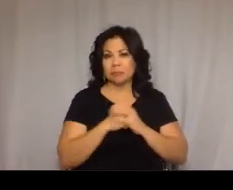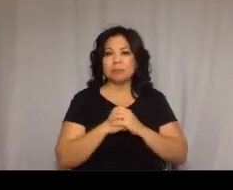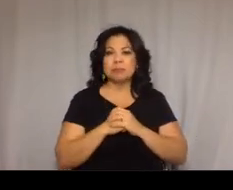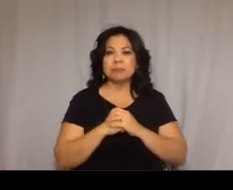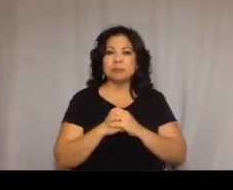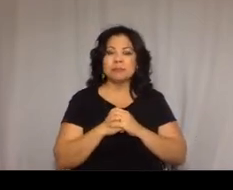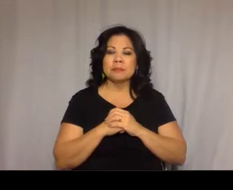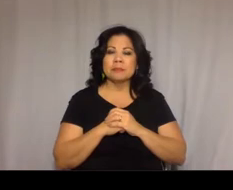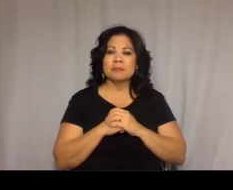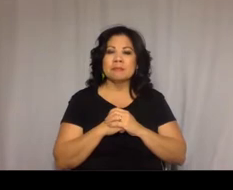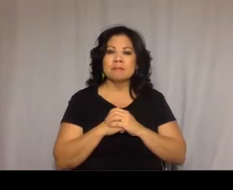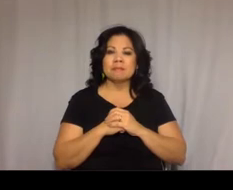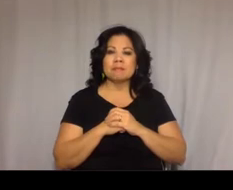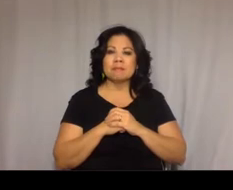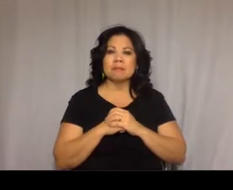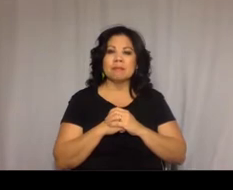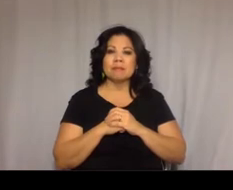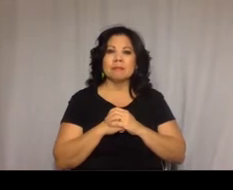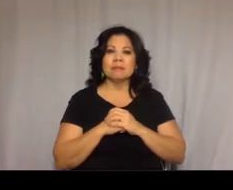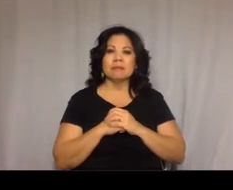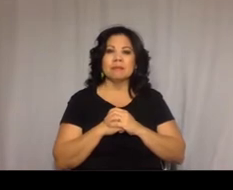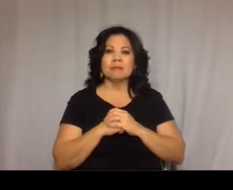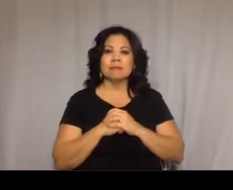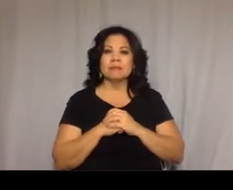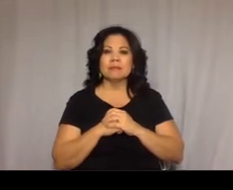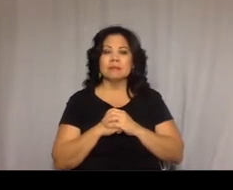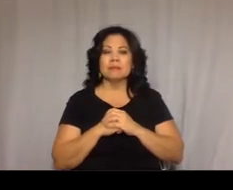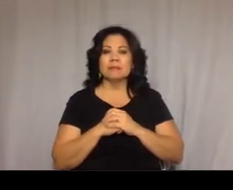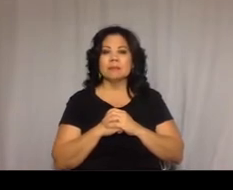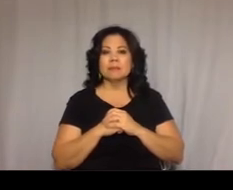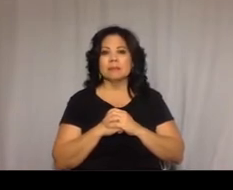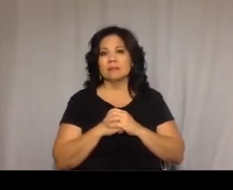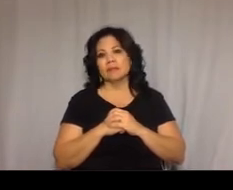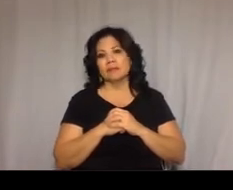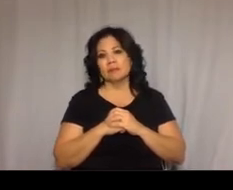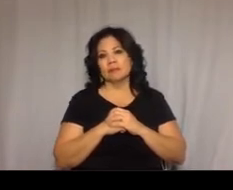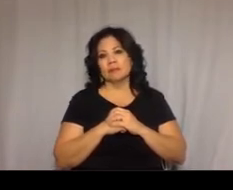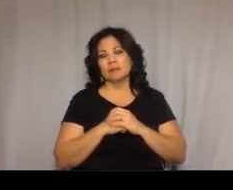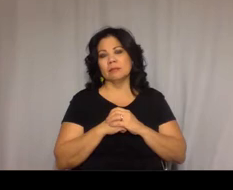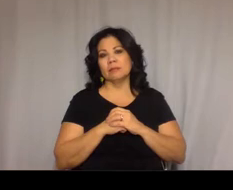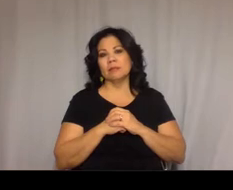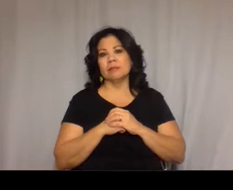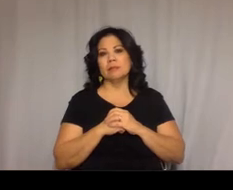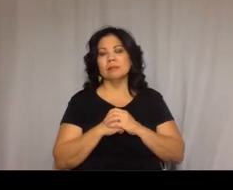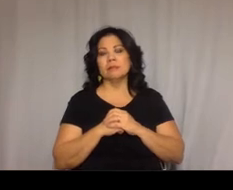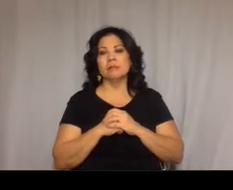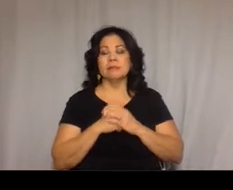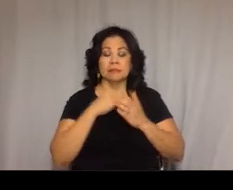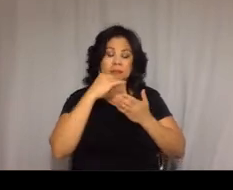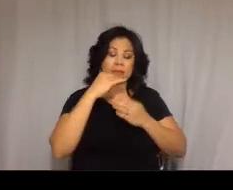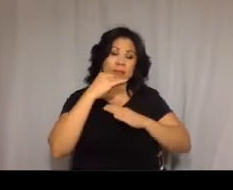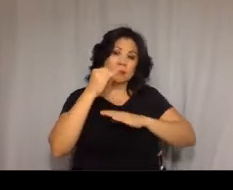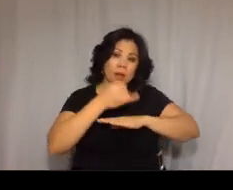quite right. All right, and here we go. So after you're all done doing